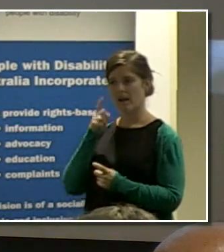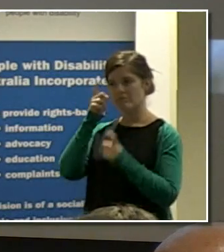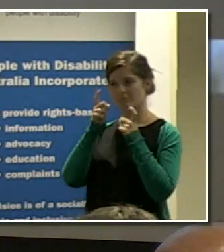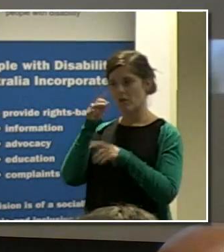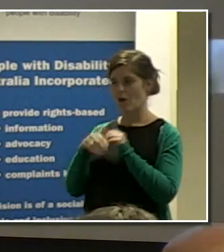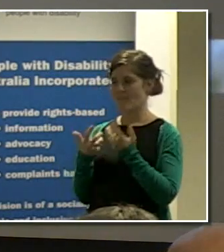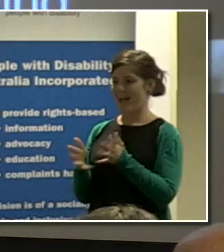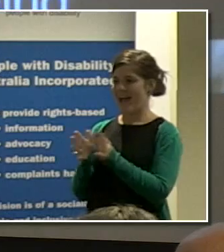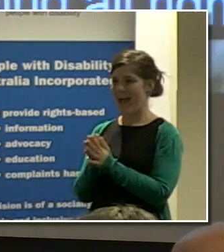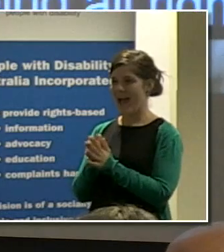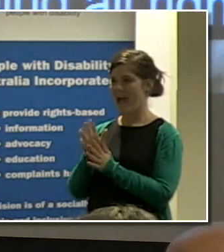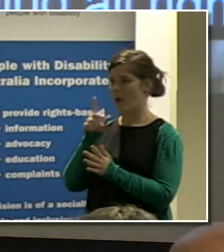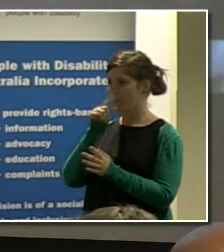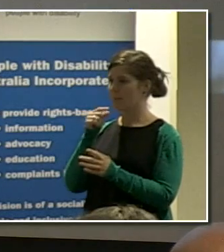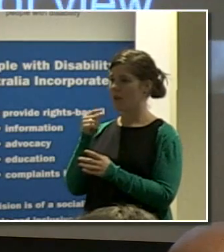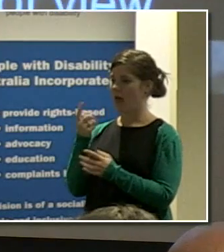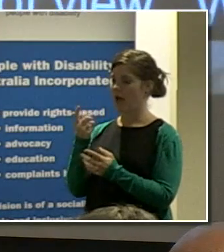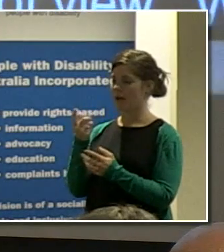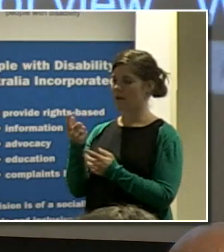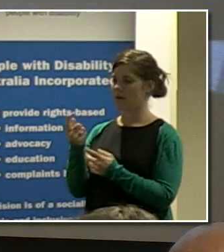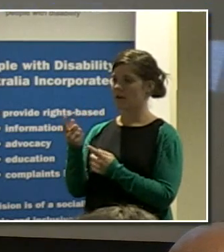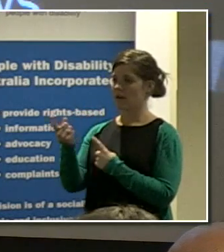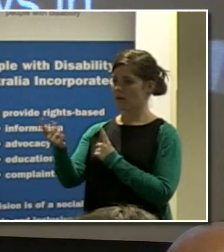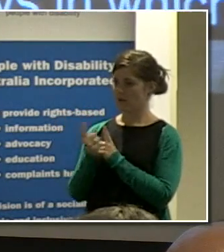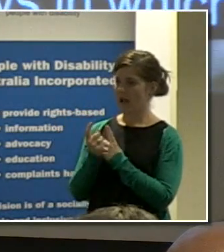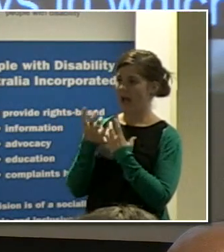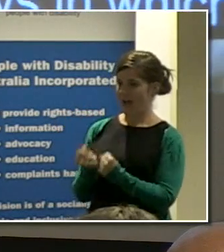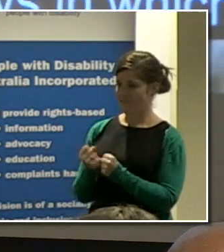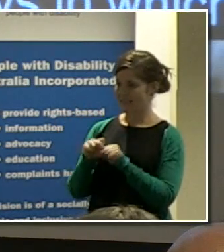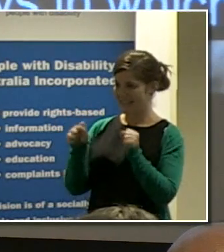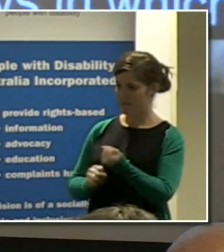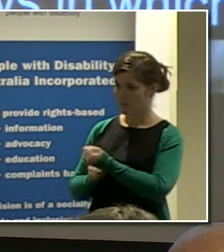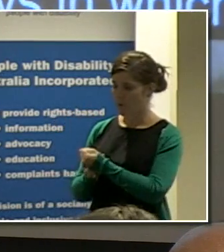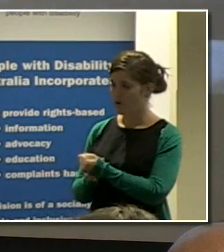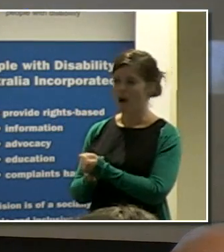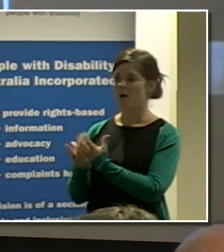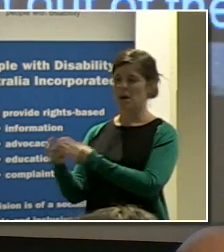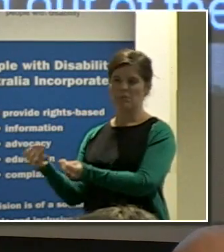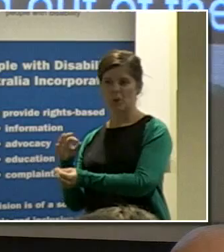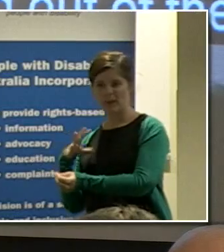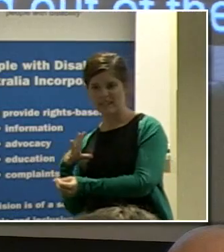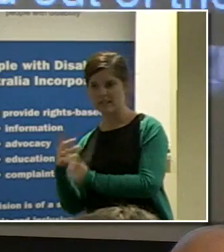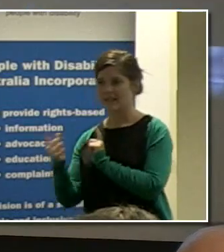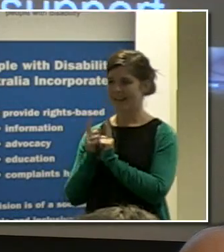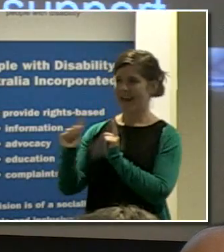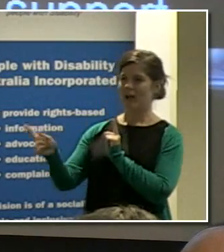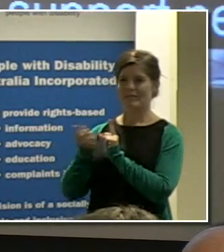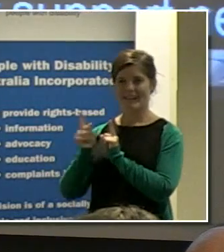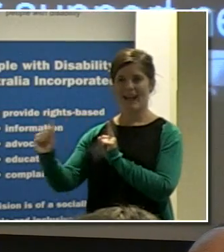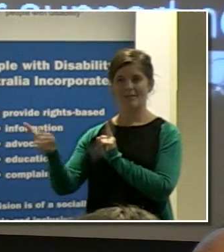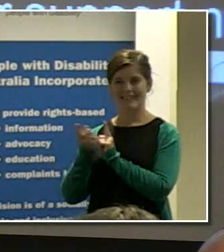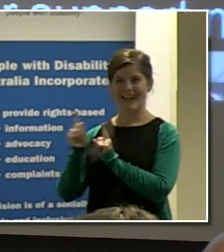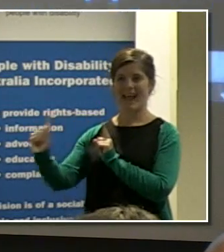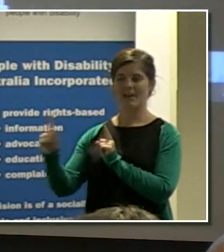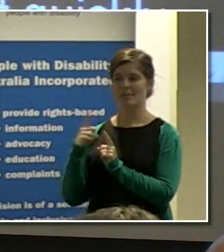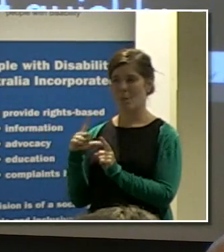people can drop in and out of the scheme as their support needs vary, and do that quickly, because people